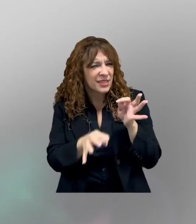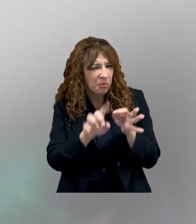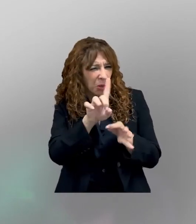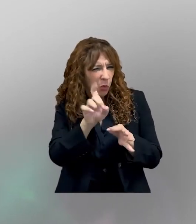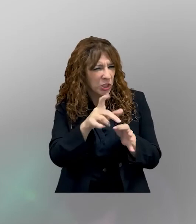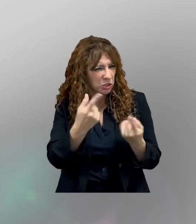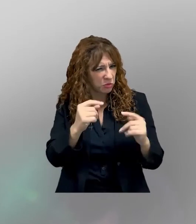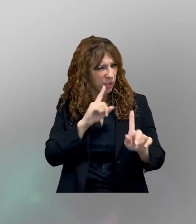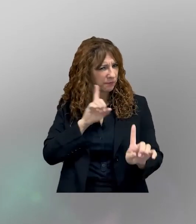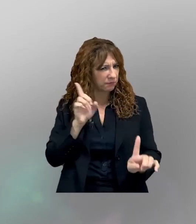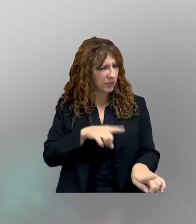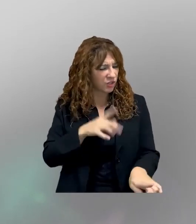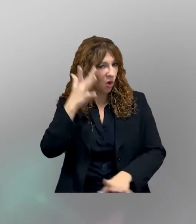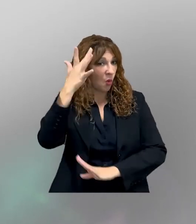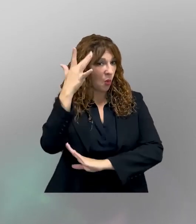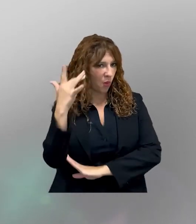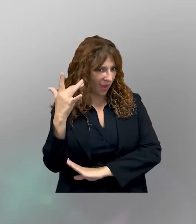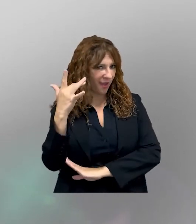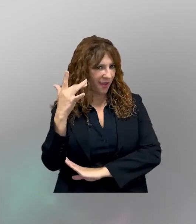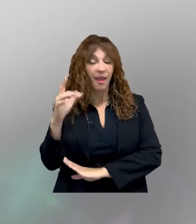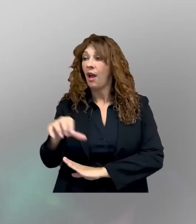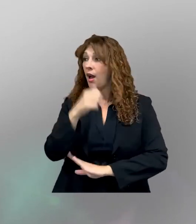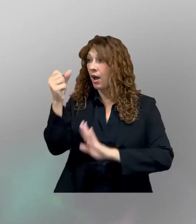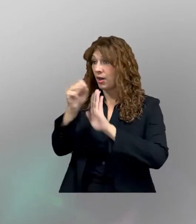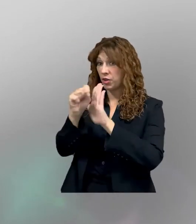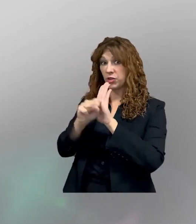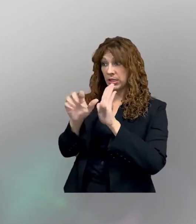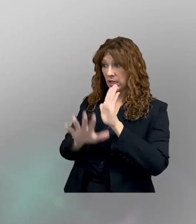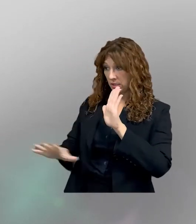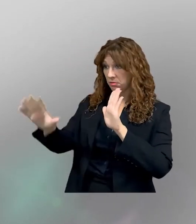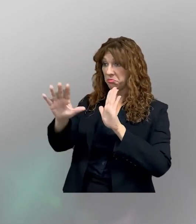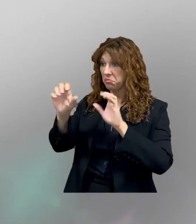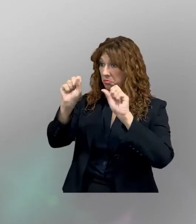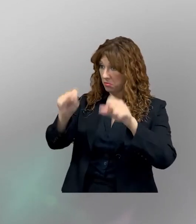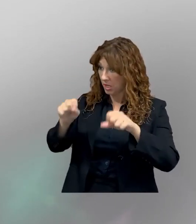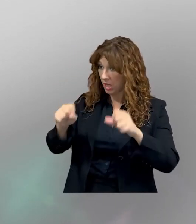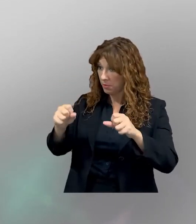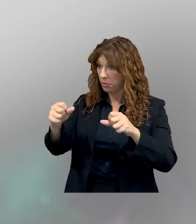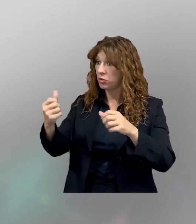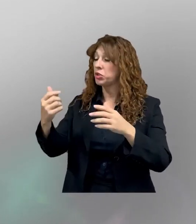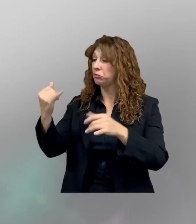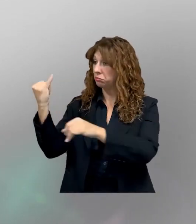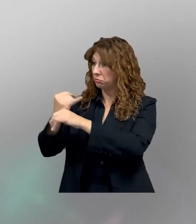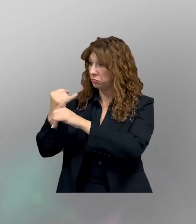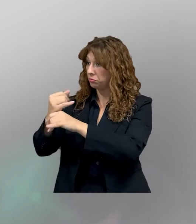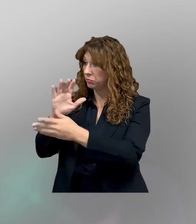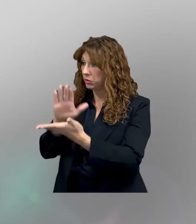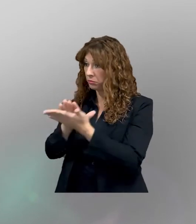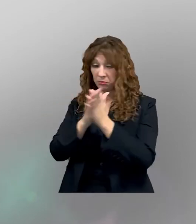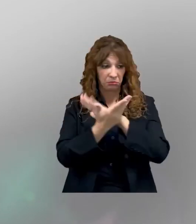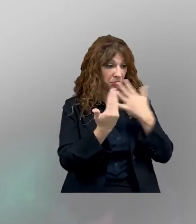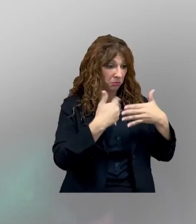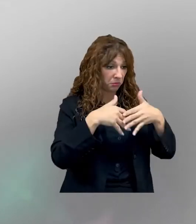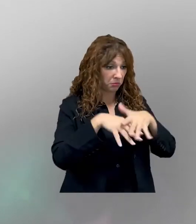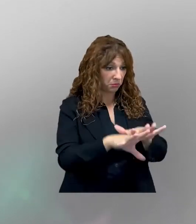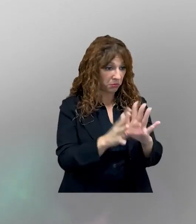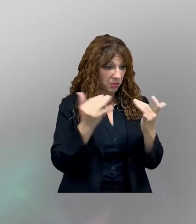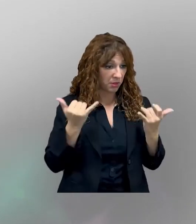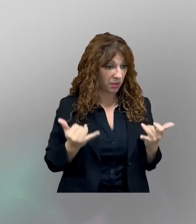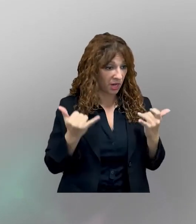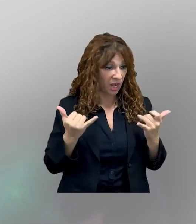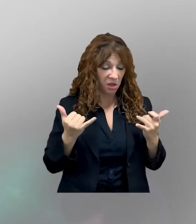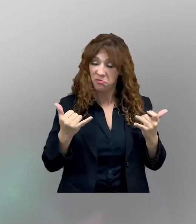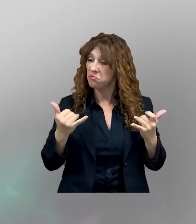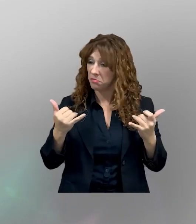one simple question we were trying to answer. Why is it that other states have been able to move people out of institutions and let